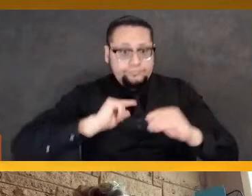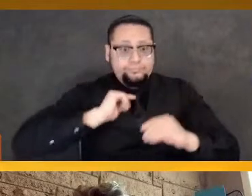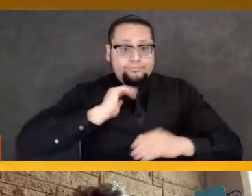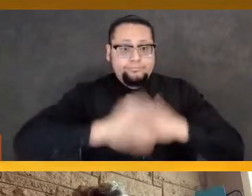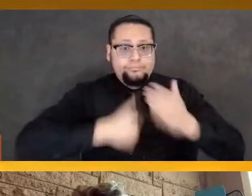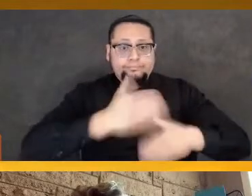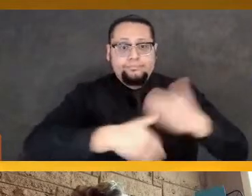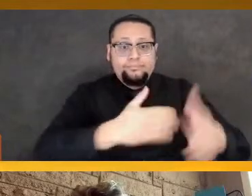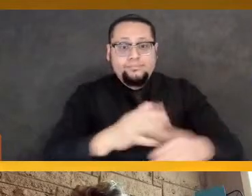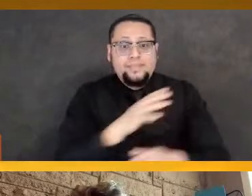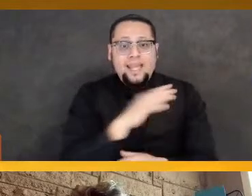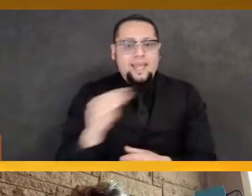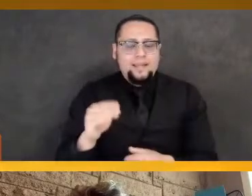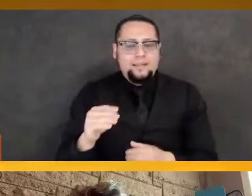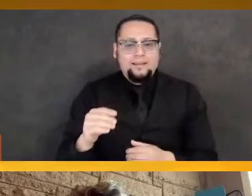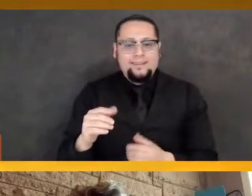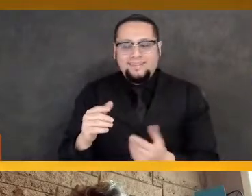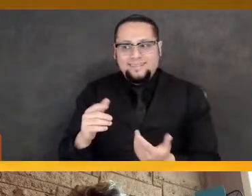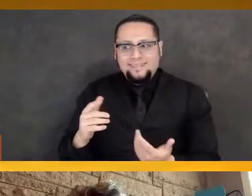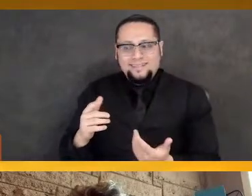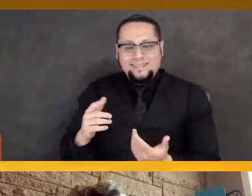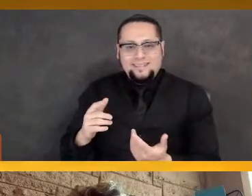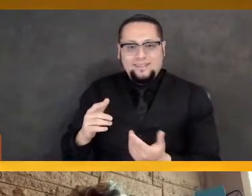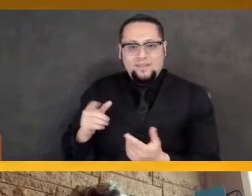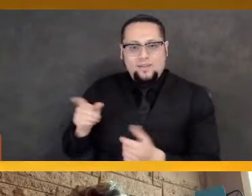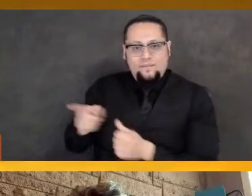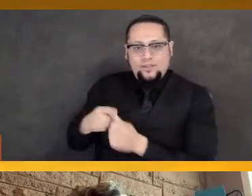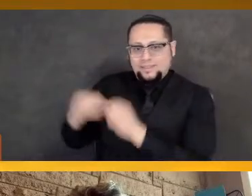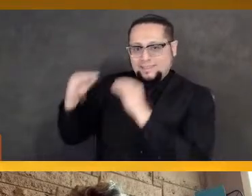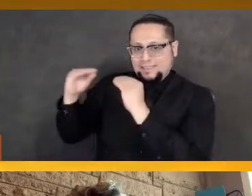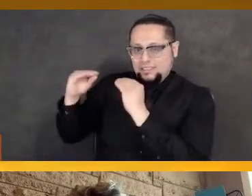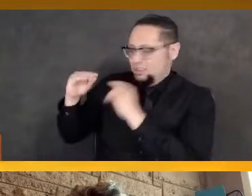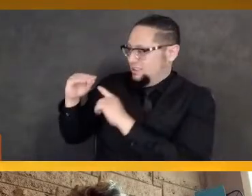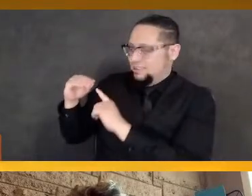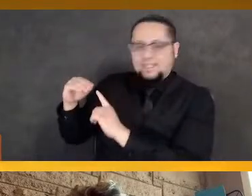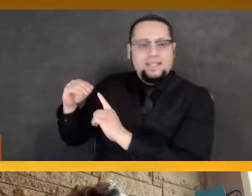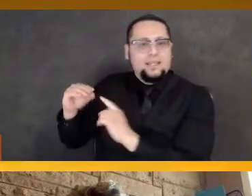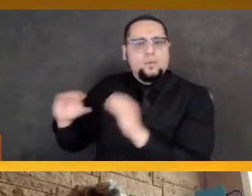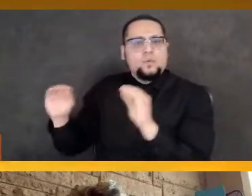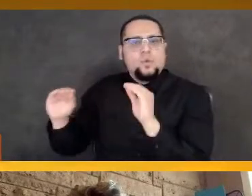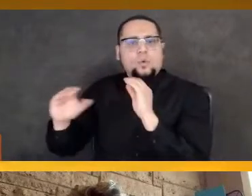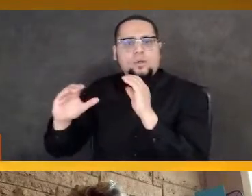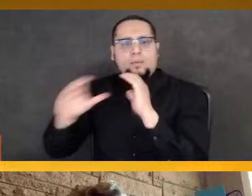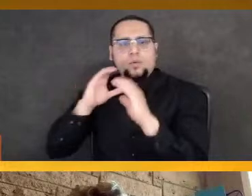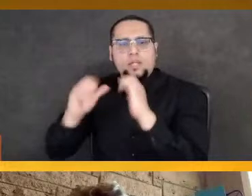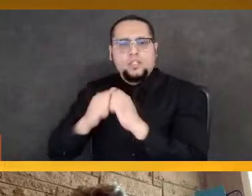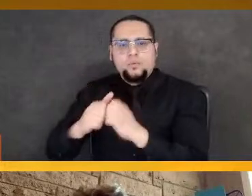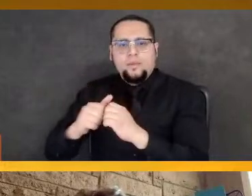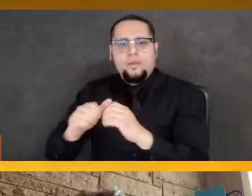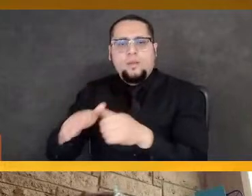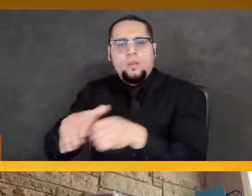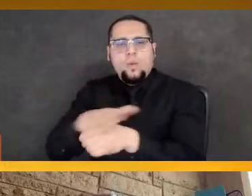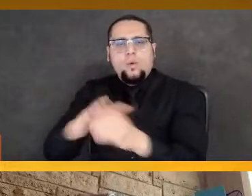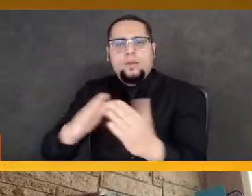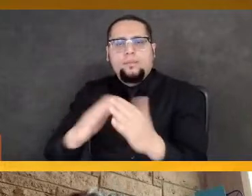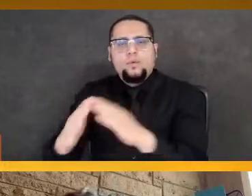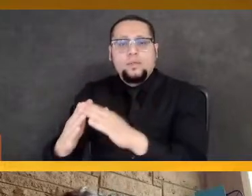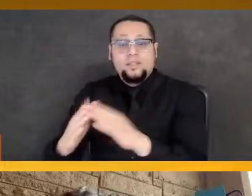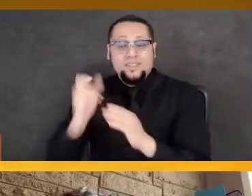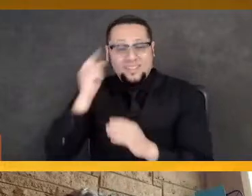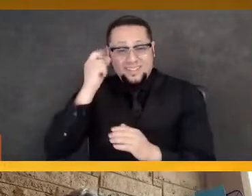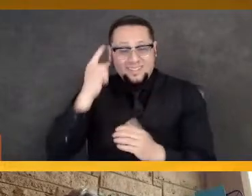original source, there was no direct communication. And so when you have half a century that's